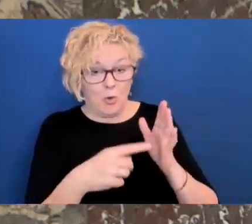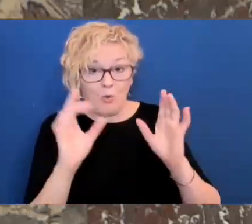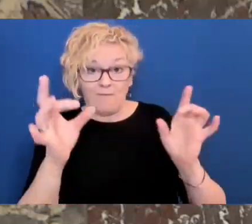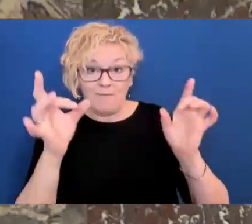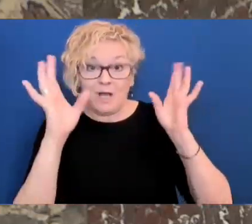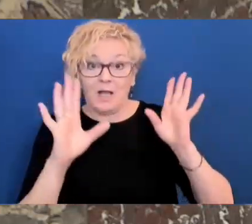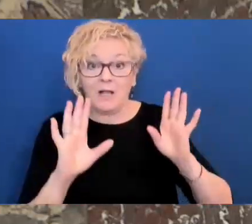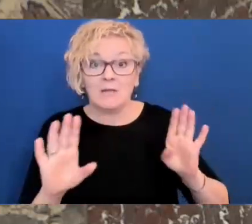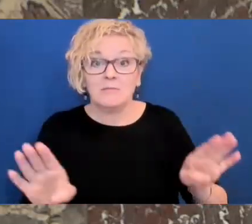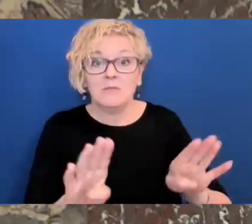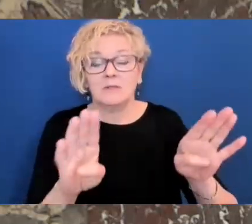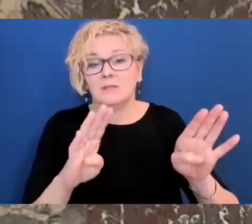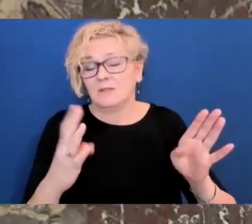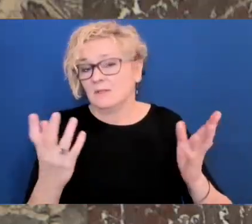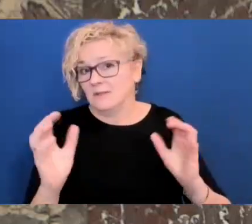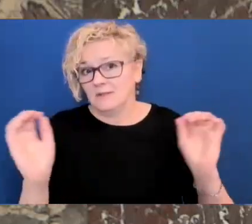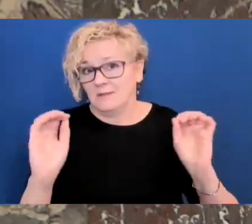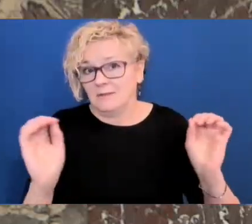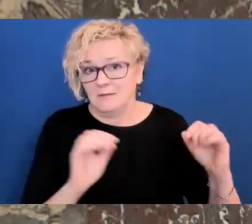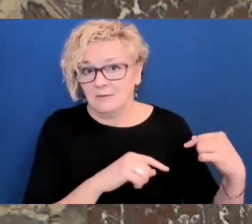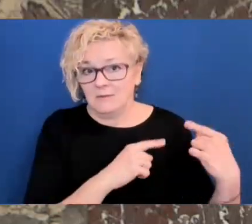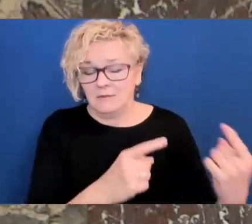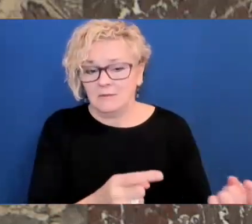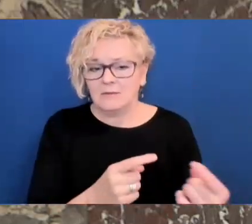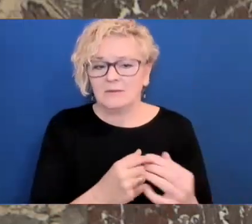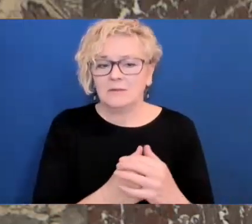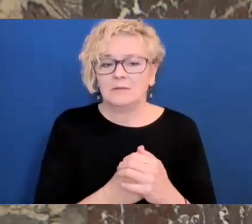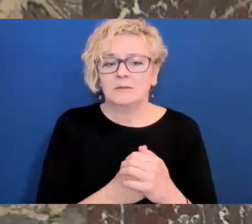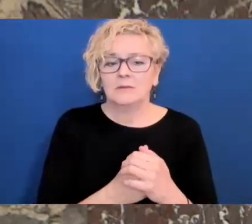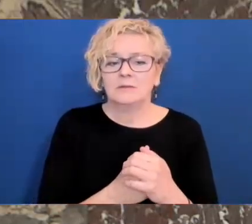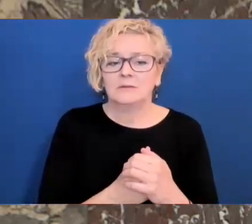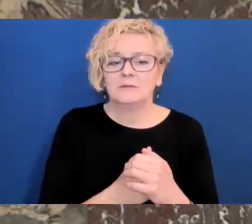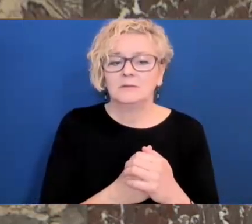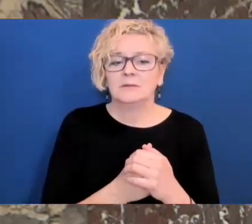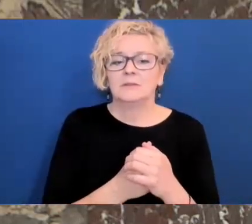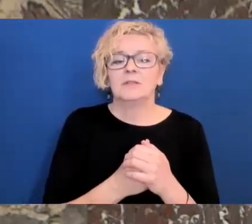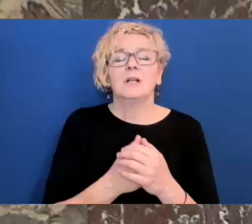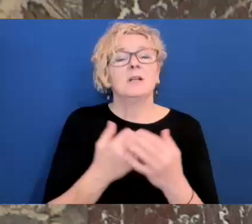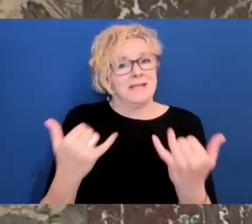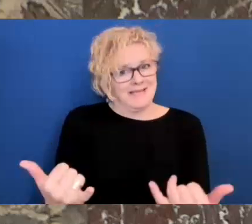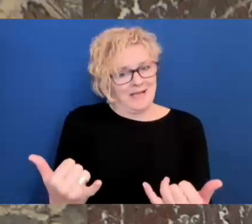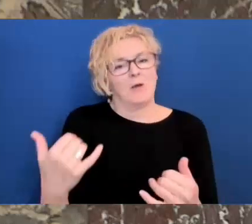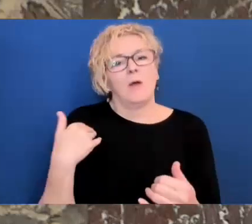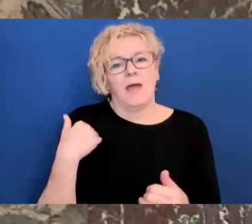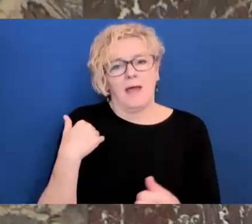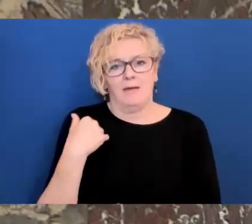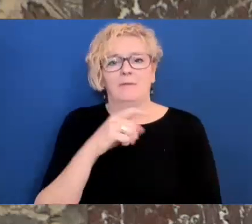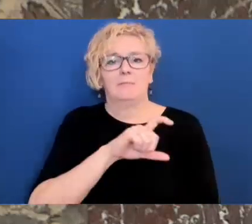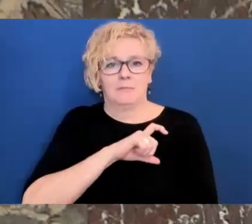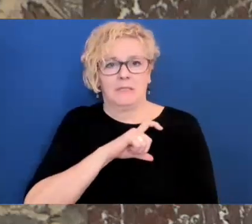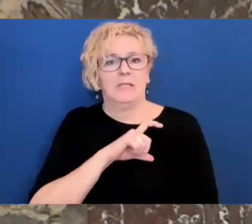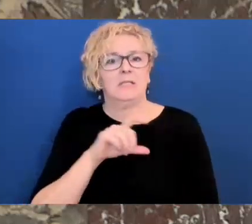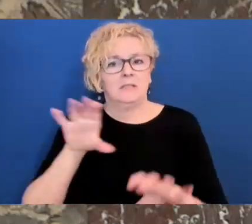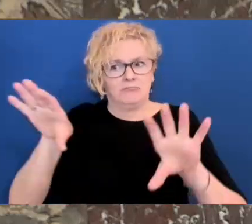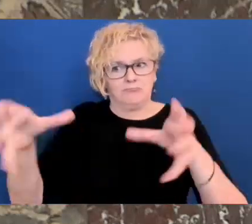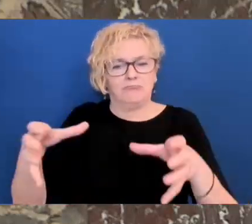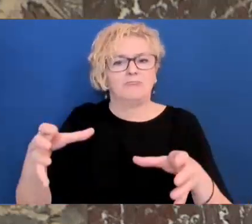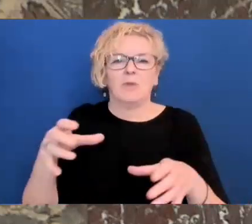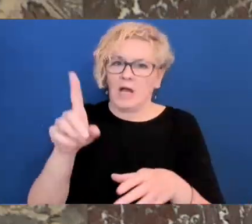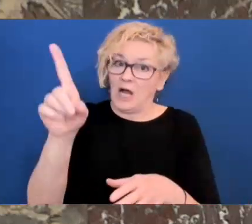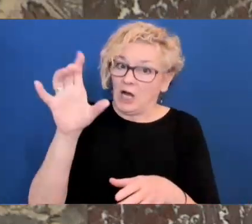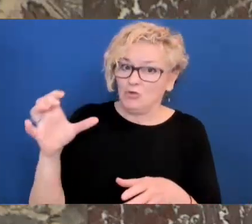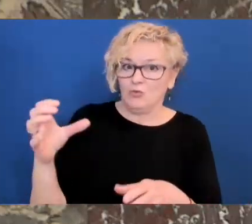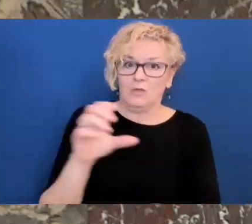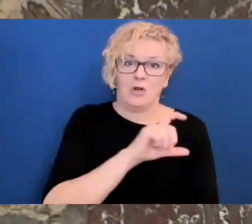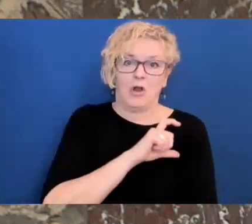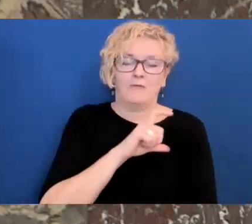Because there's a current police investigation, 100 police officers right now investigating this, ensuring that the evidence is there to convict